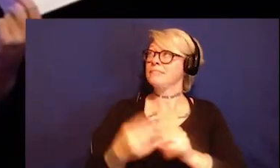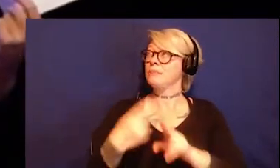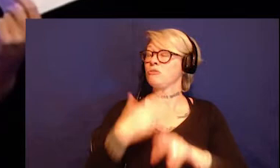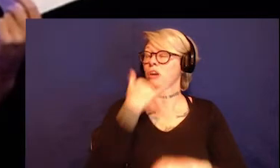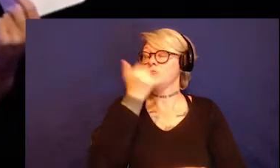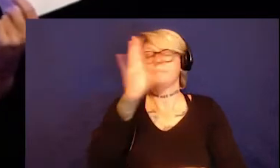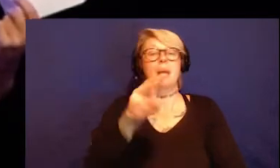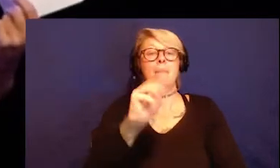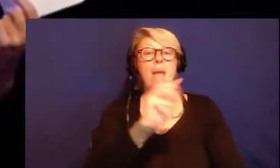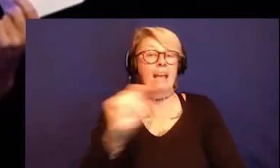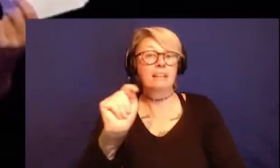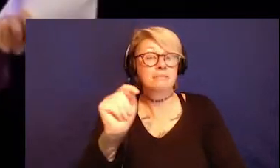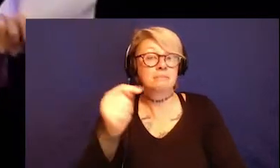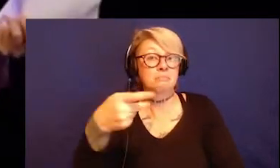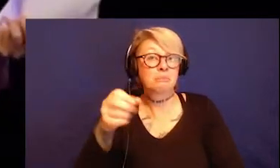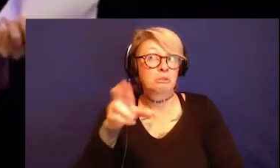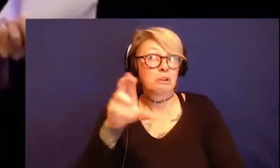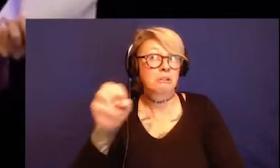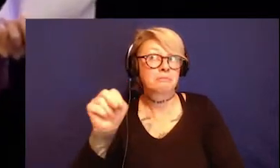Matthew? Perrin?